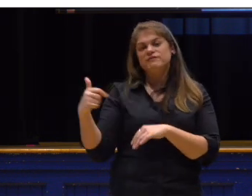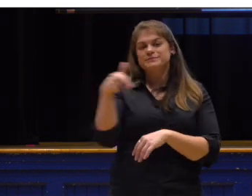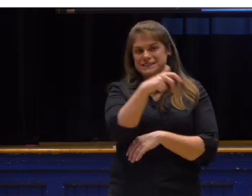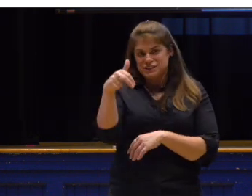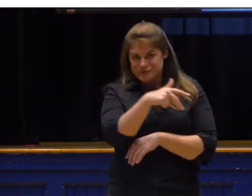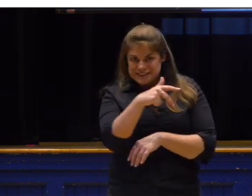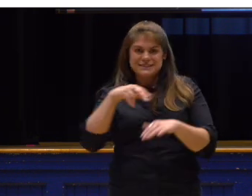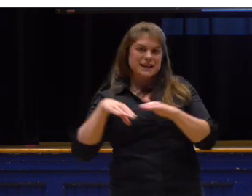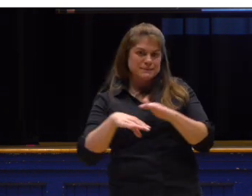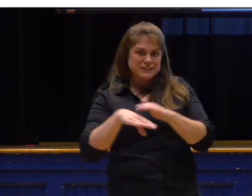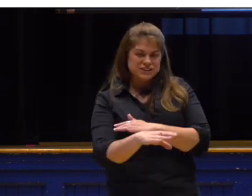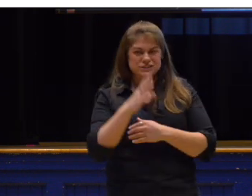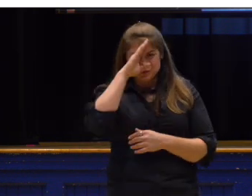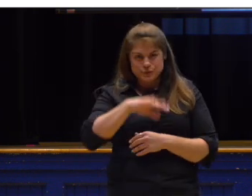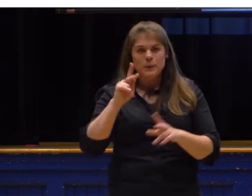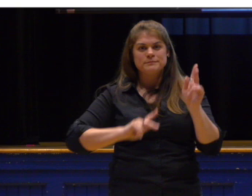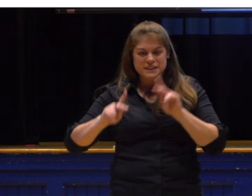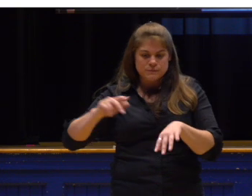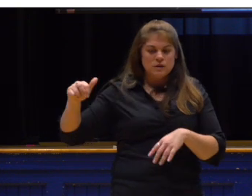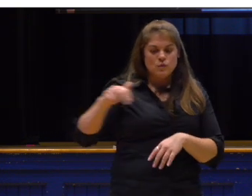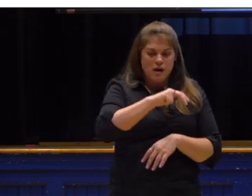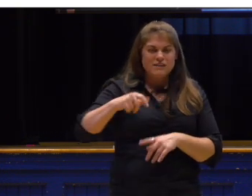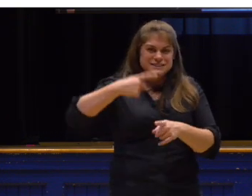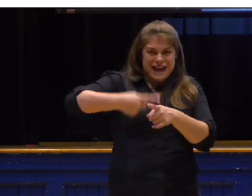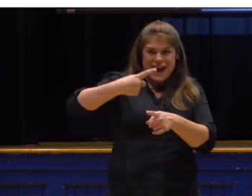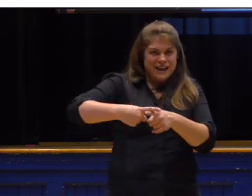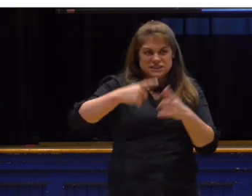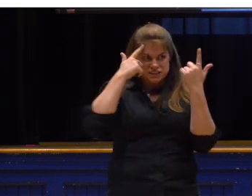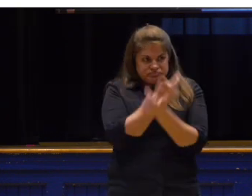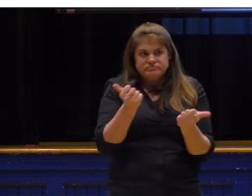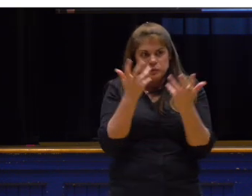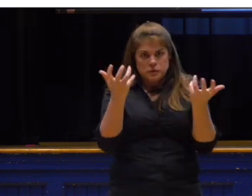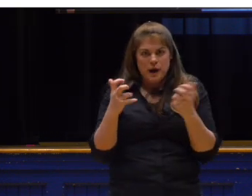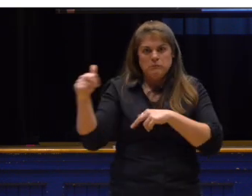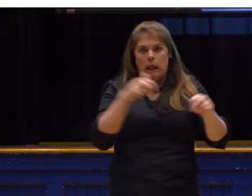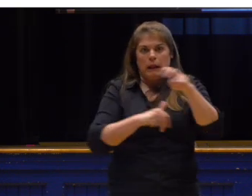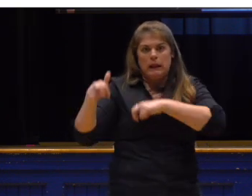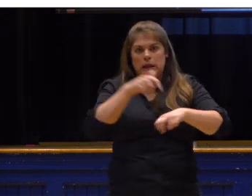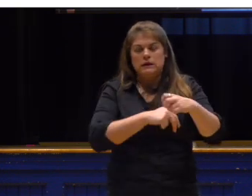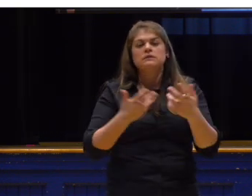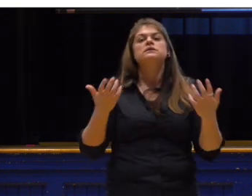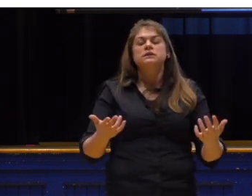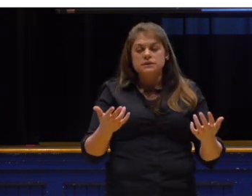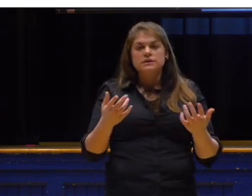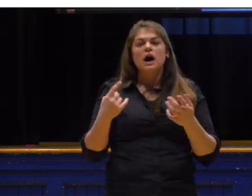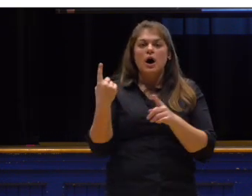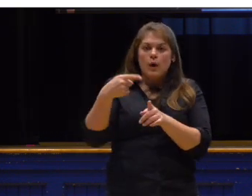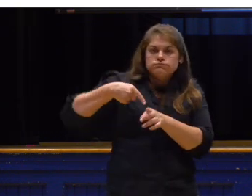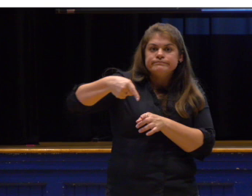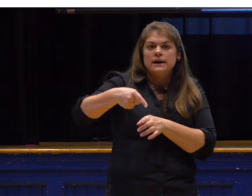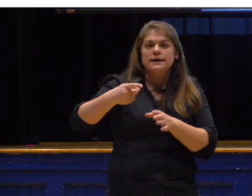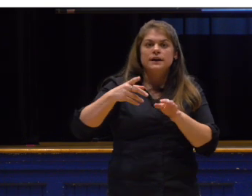know, people walk across the street in the X wherever they want to. So, and one of the main areas, for